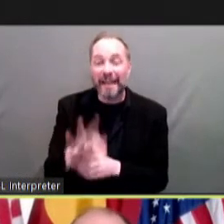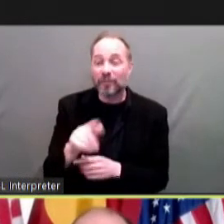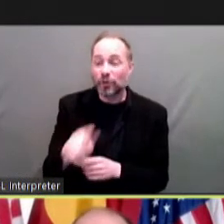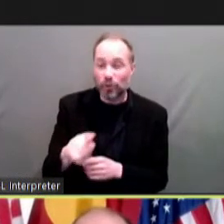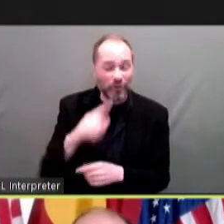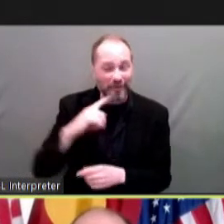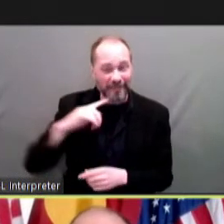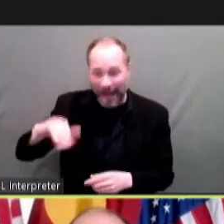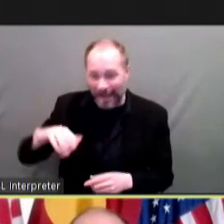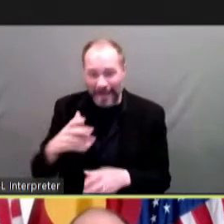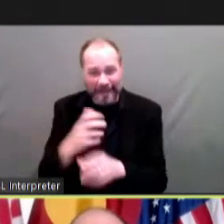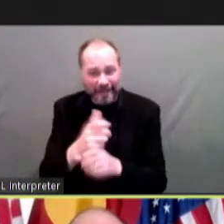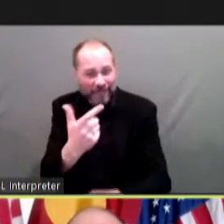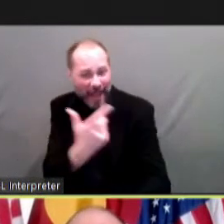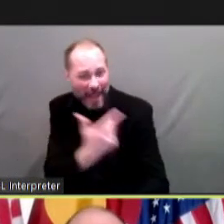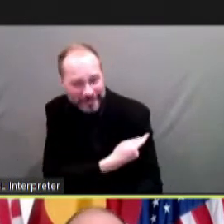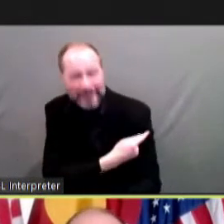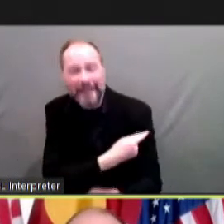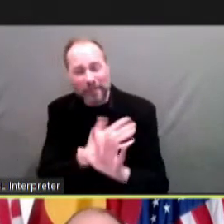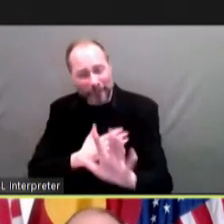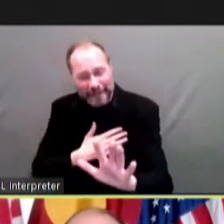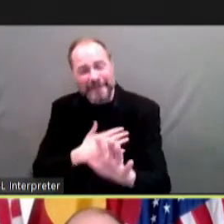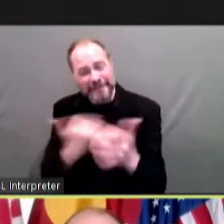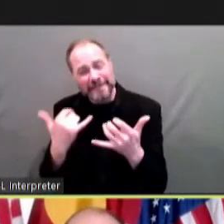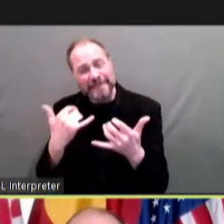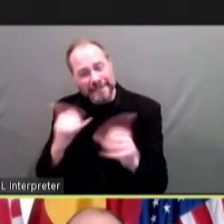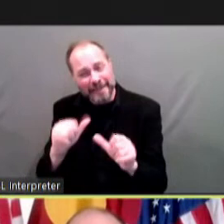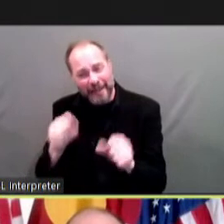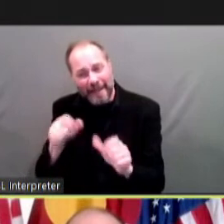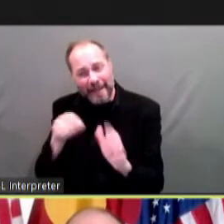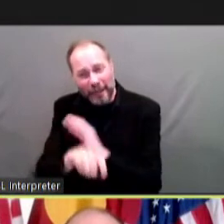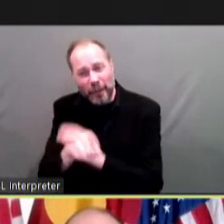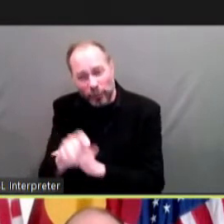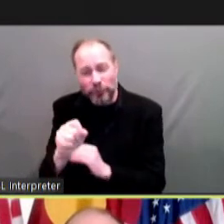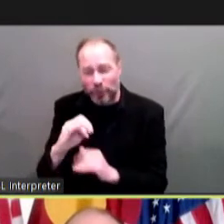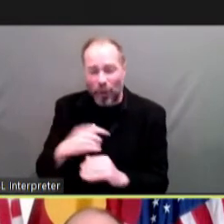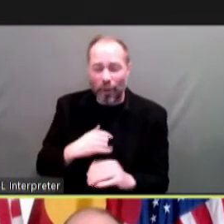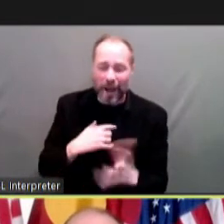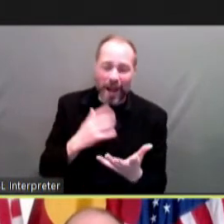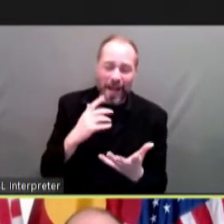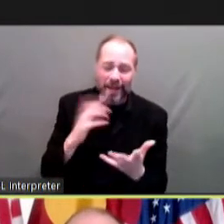I encourage you to get protected. You can find out where to get vaccinated at